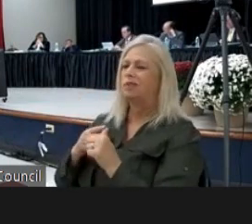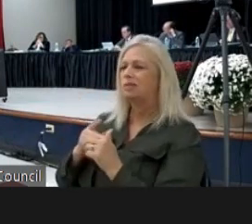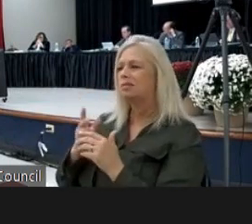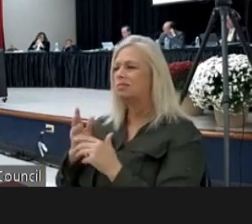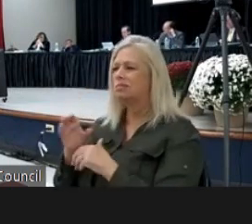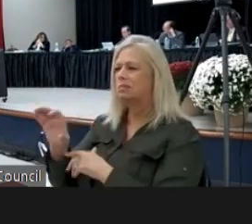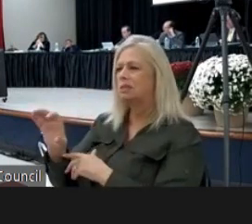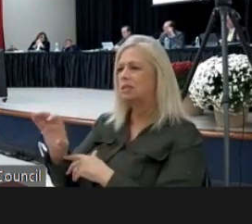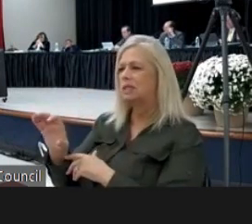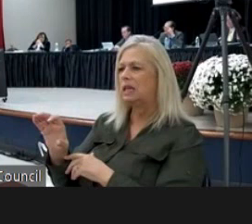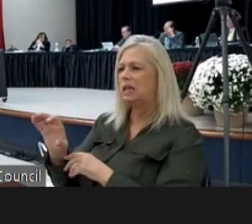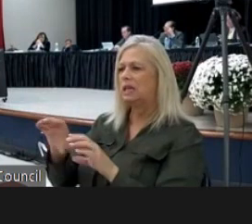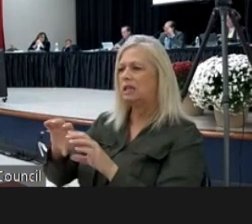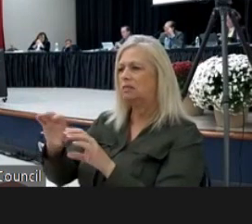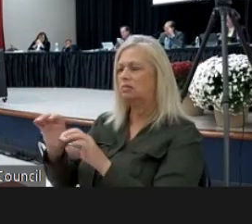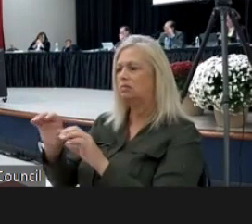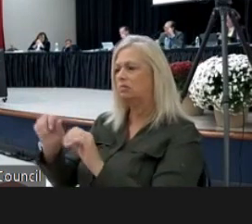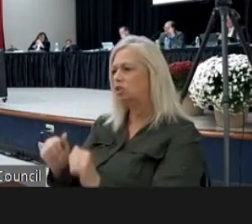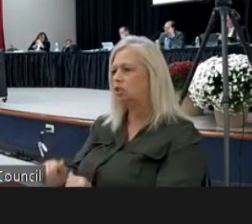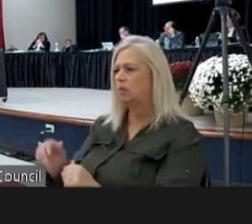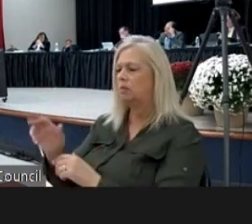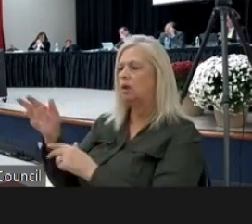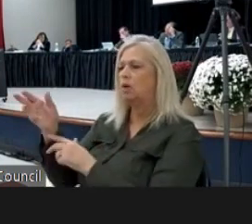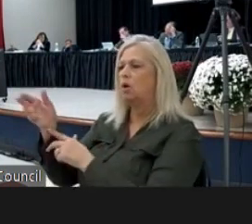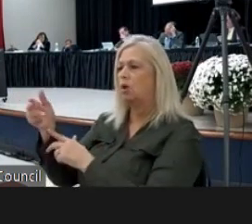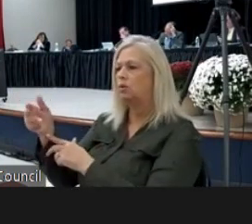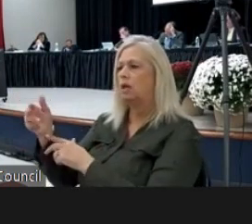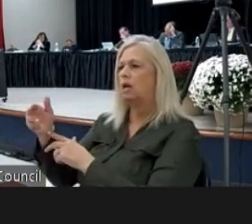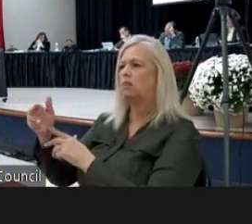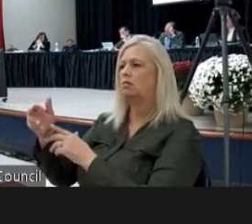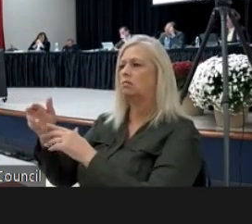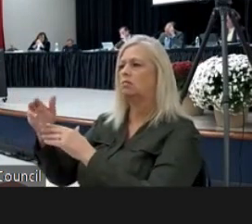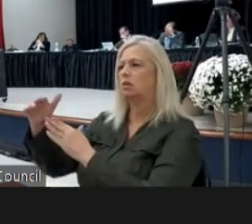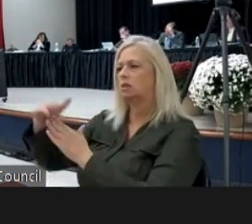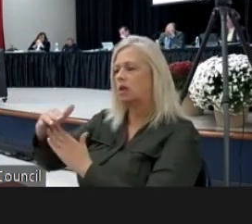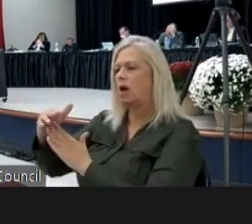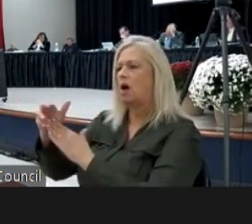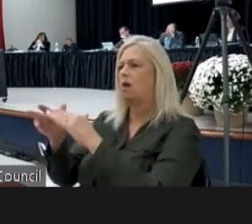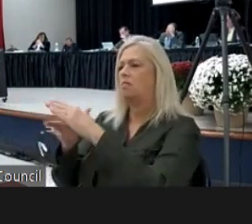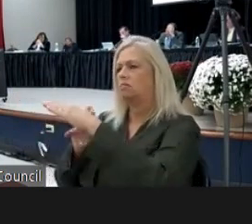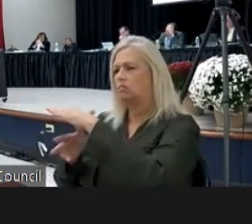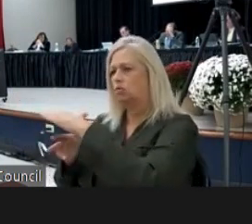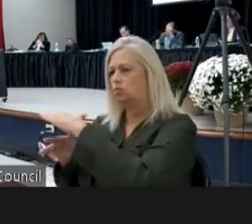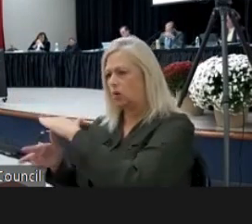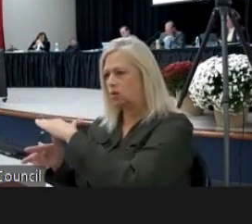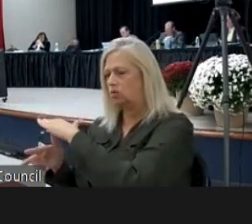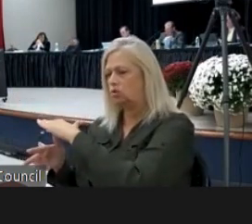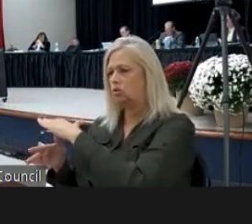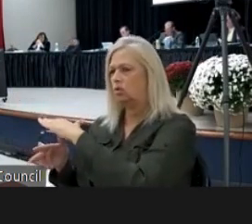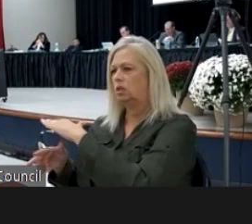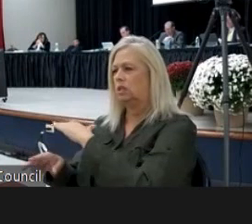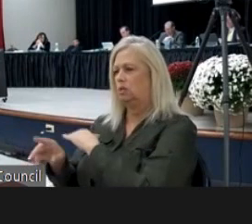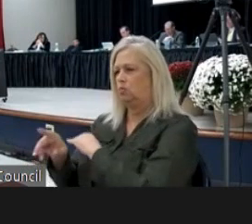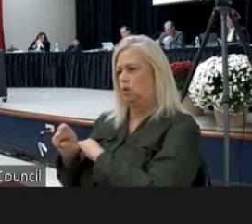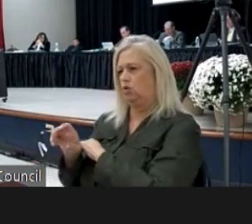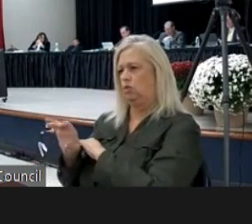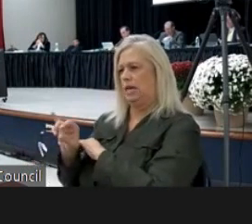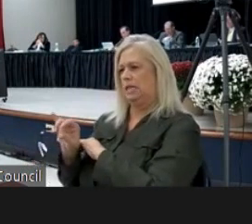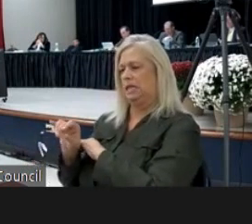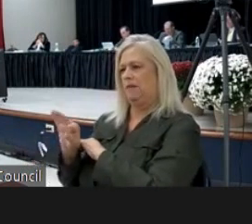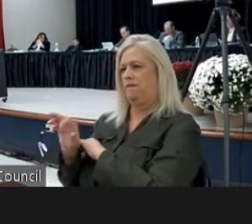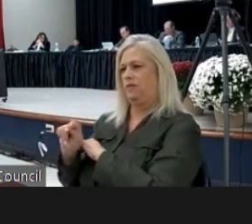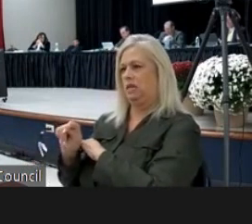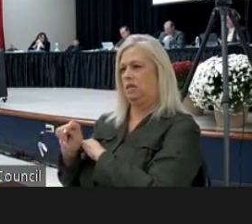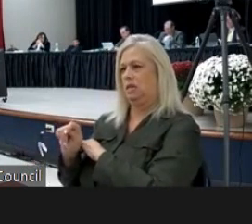C-shaped kind of hotel sitting on top of the garage, with the garage being about 118 feet, and the